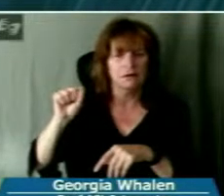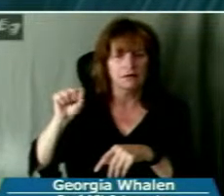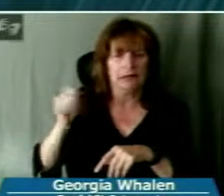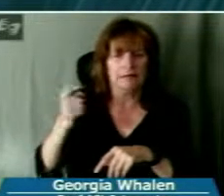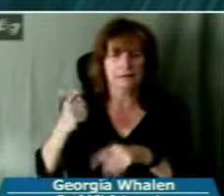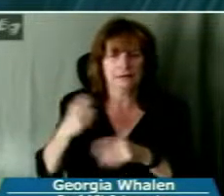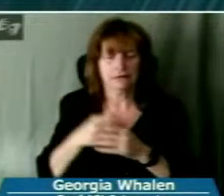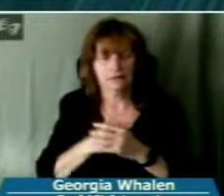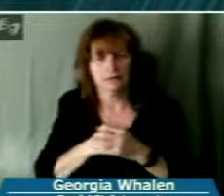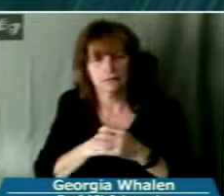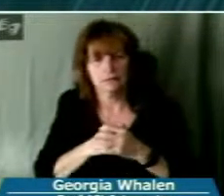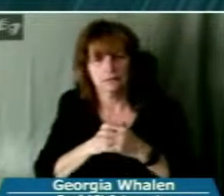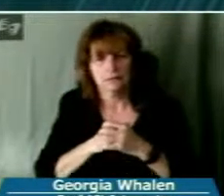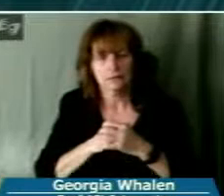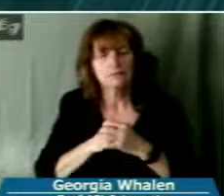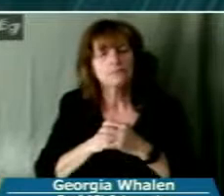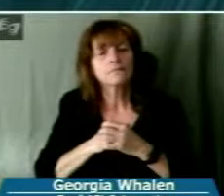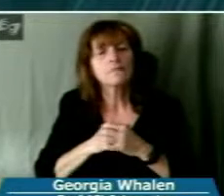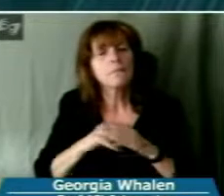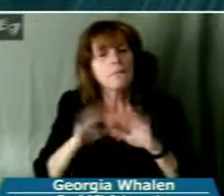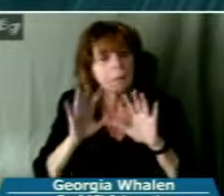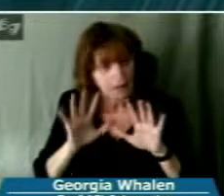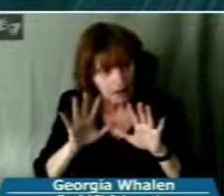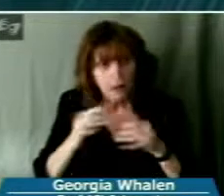utilize. And lastly,